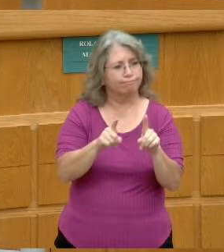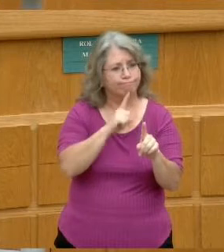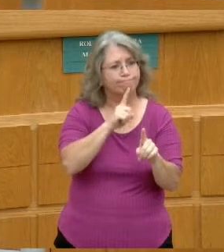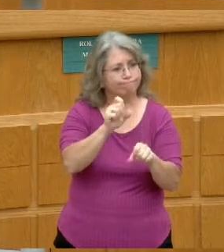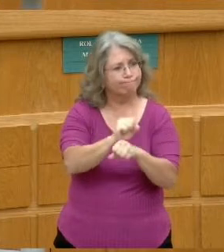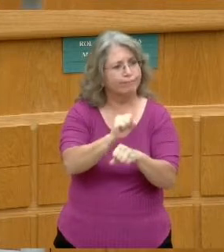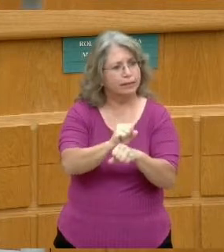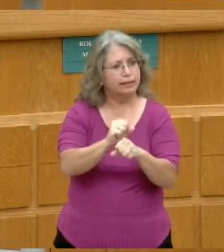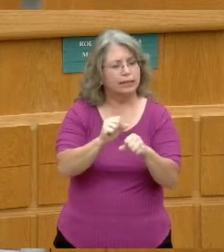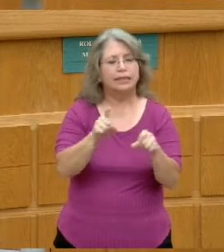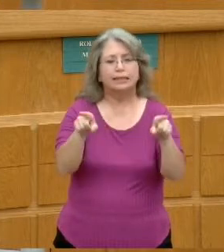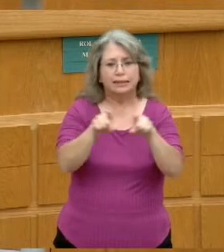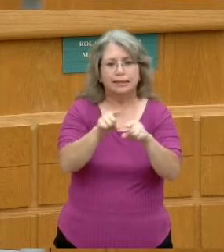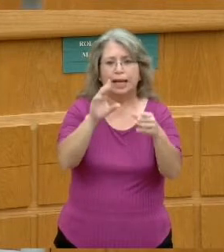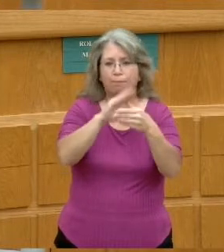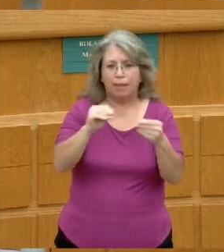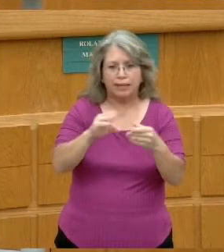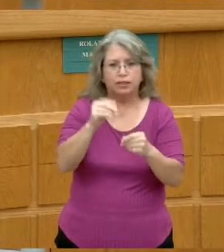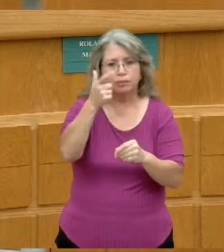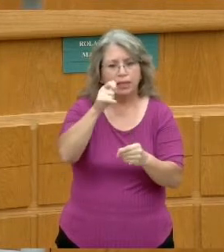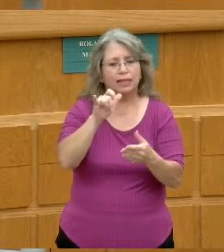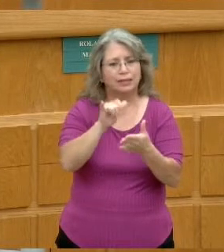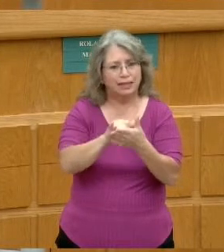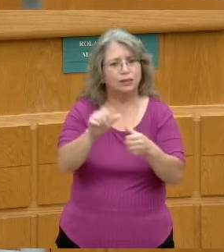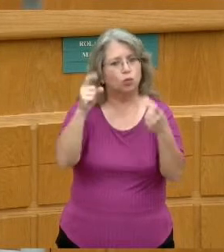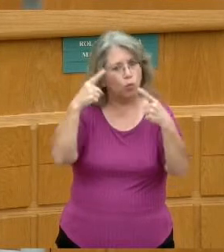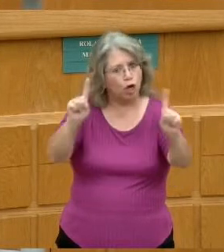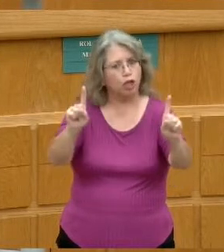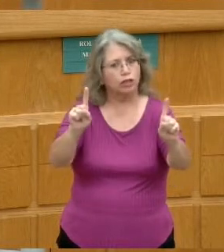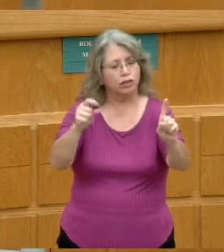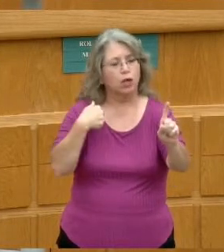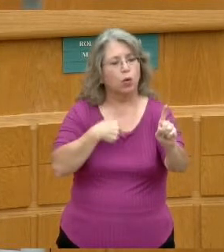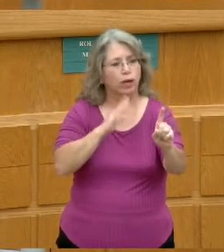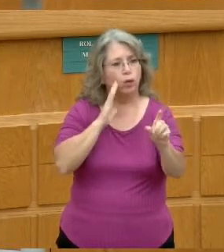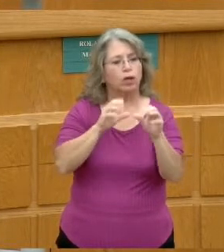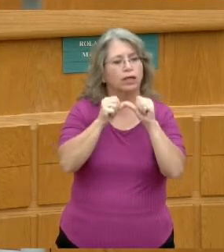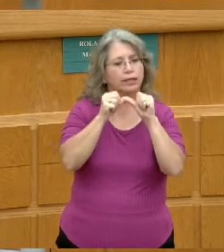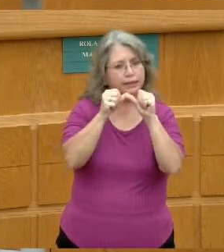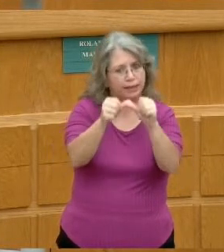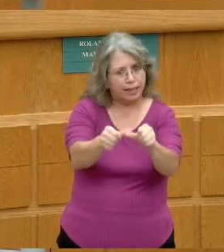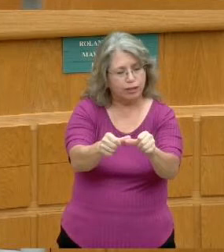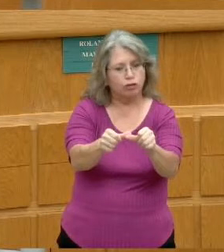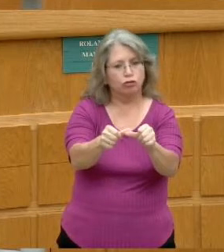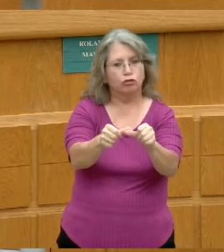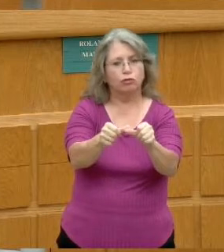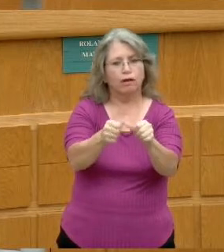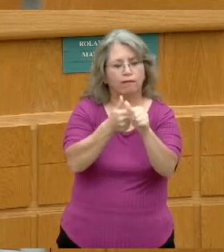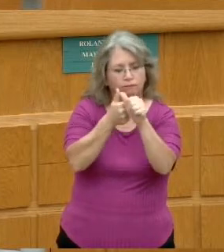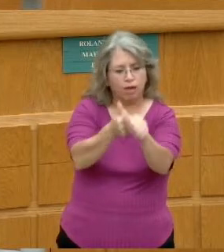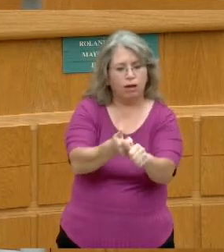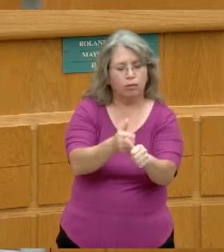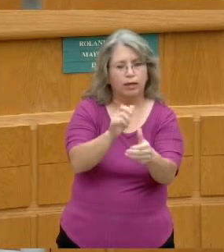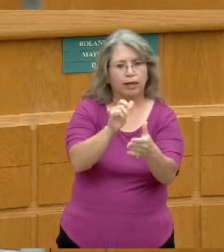these practices work, and we will continue. These measures will continue to be effective even when the crisis is over